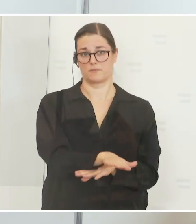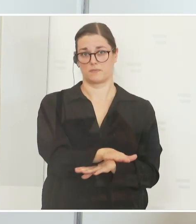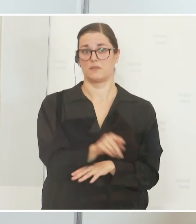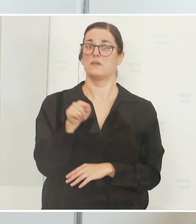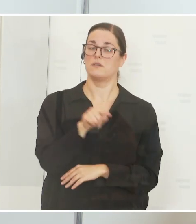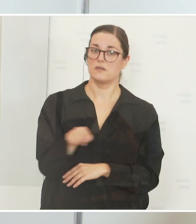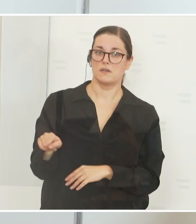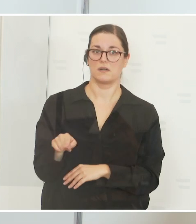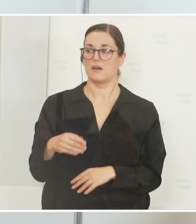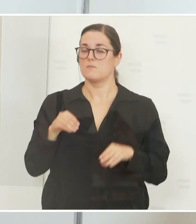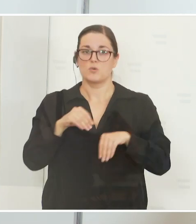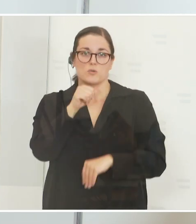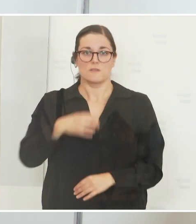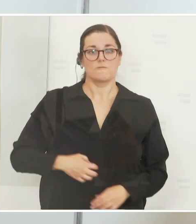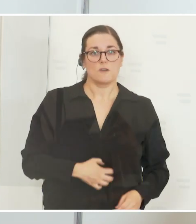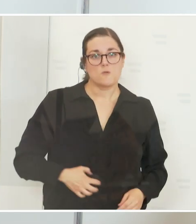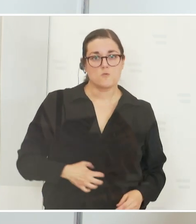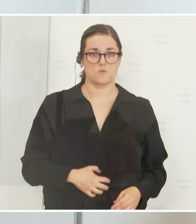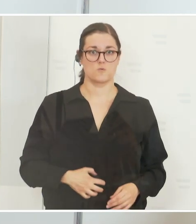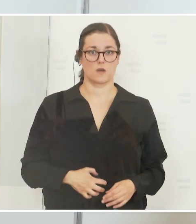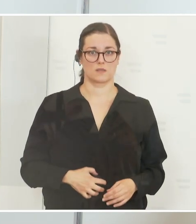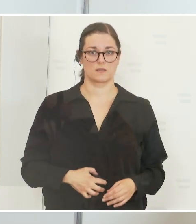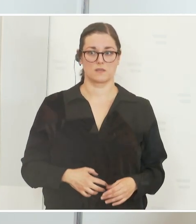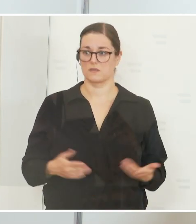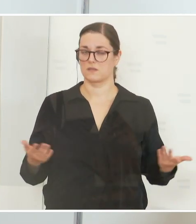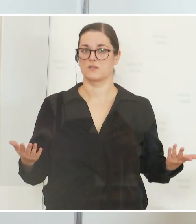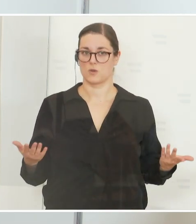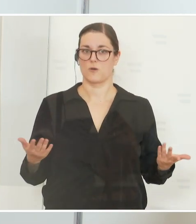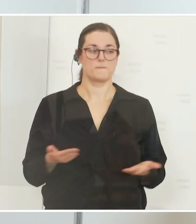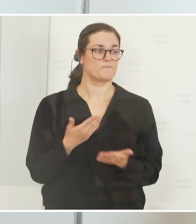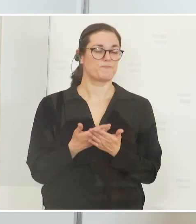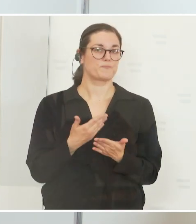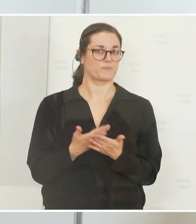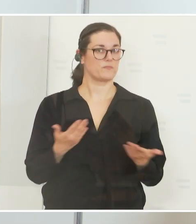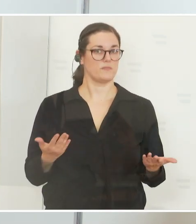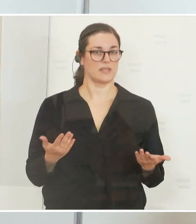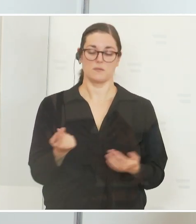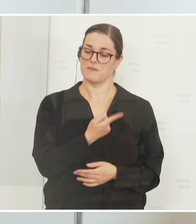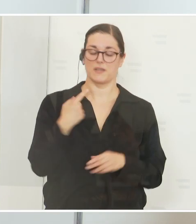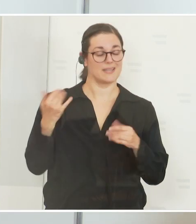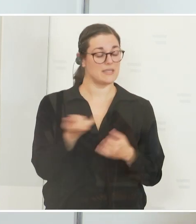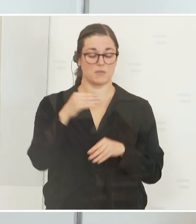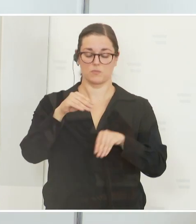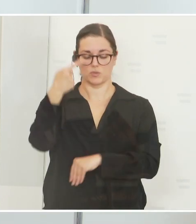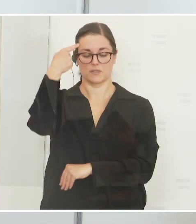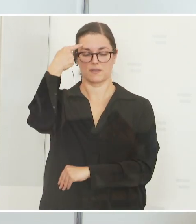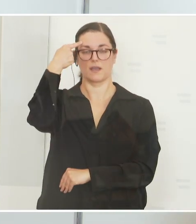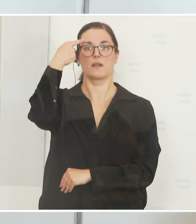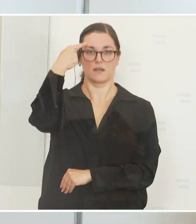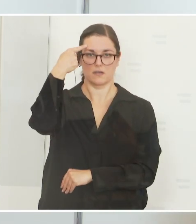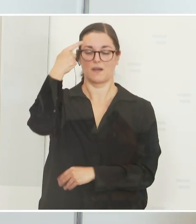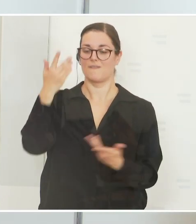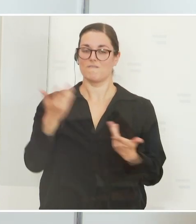starve. Belarusian people in jails don't have to starve either. So we always have to remember the core of the